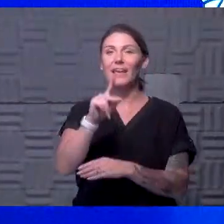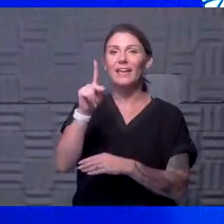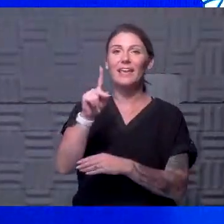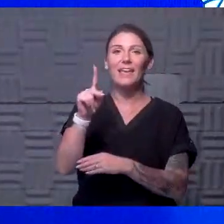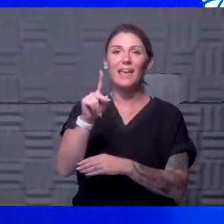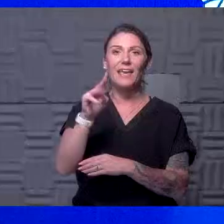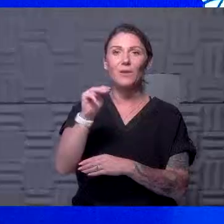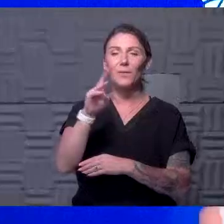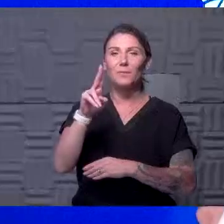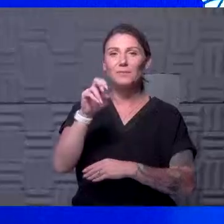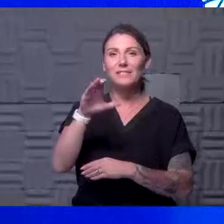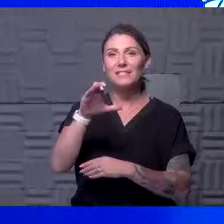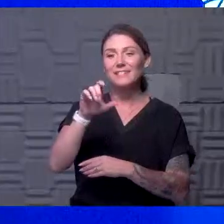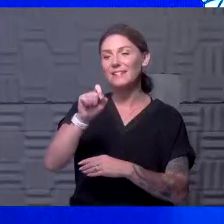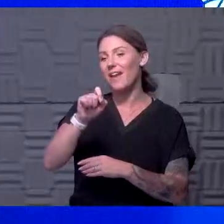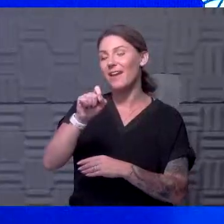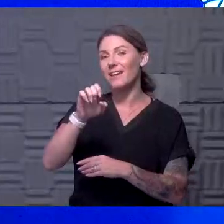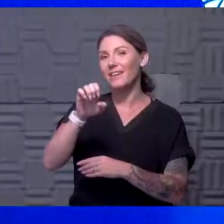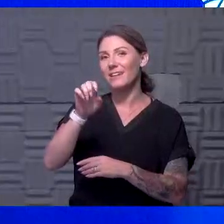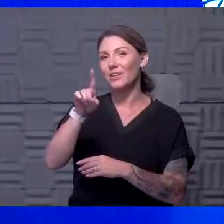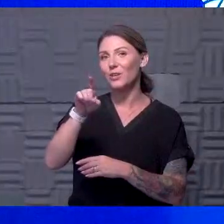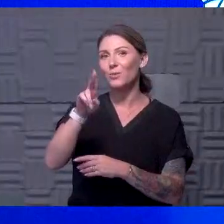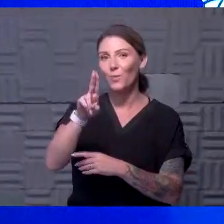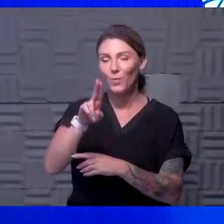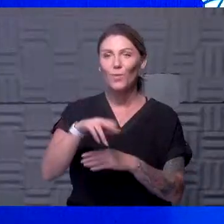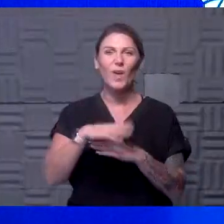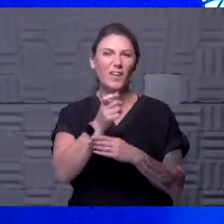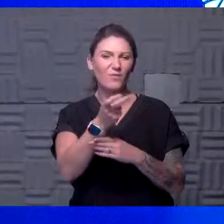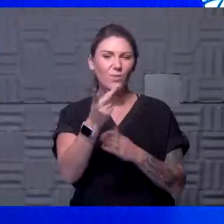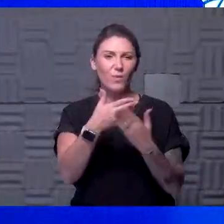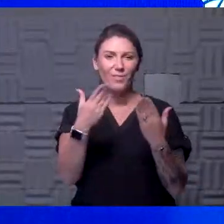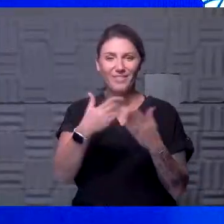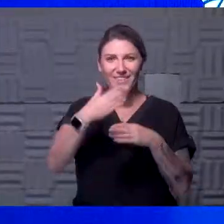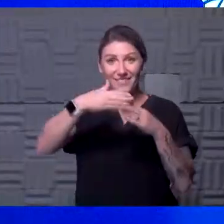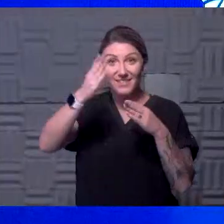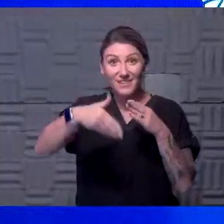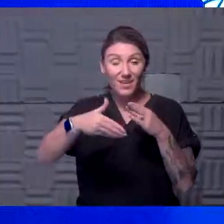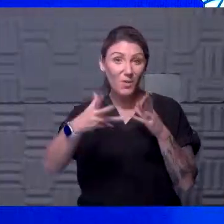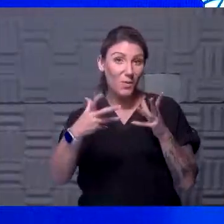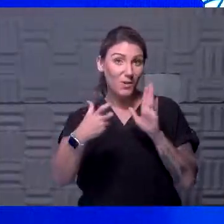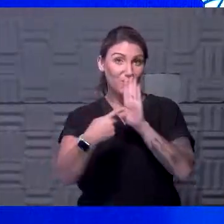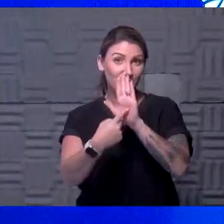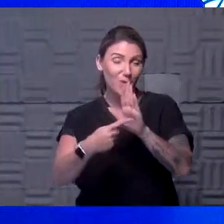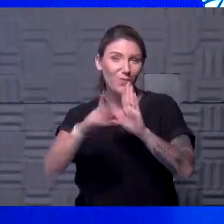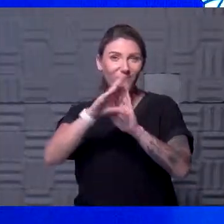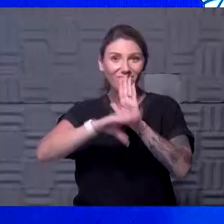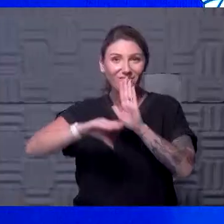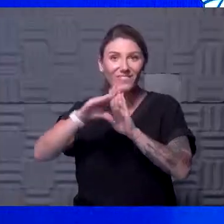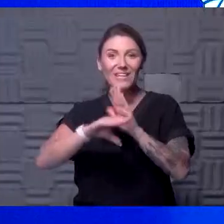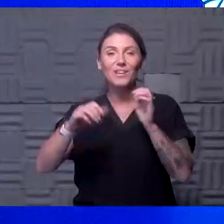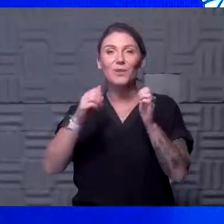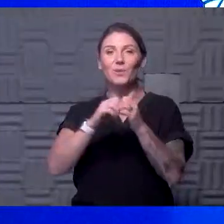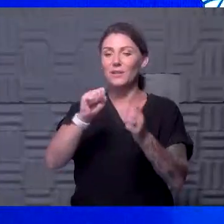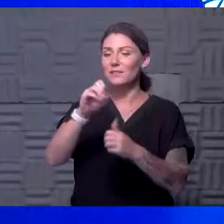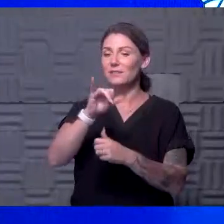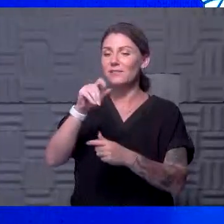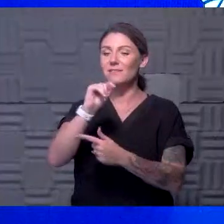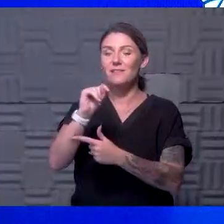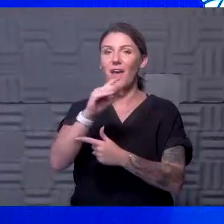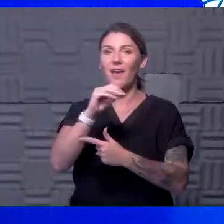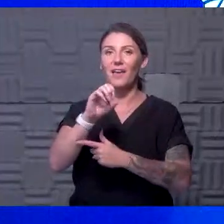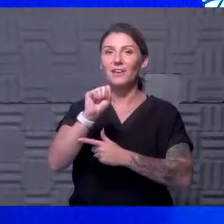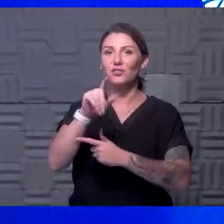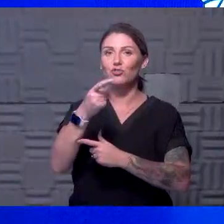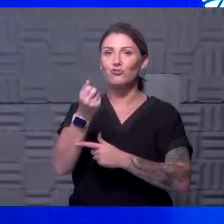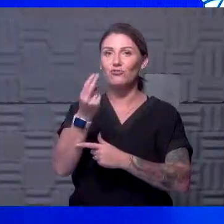medicalnewsnetwork@kmc.edu. Then we've got, of course, a few things here at the very end that we want to show you. A video with Scott and Shannon. I'm not going to